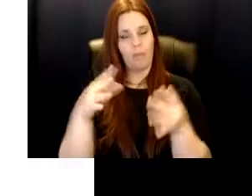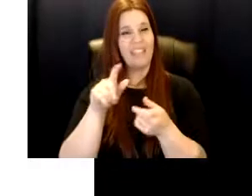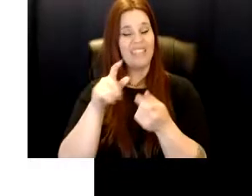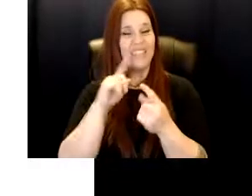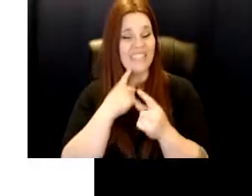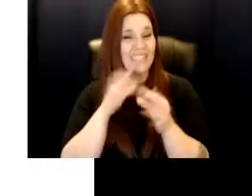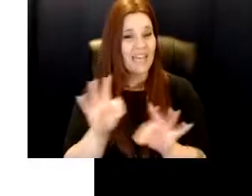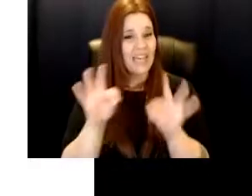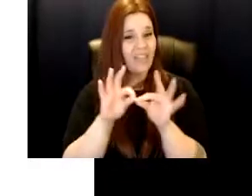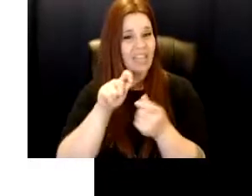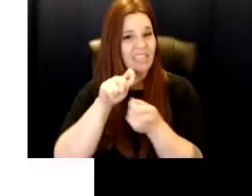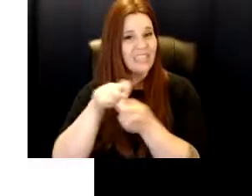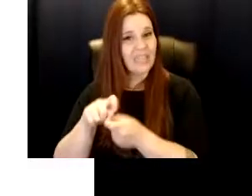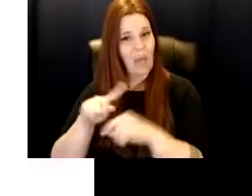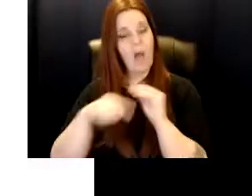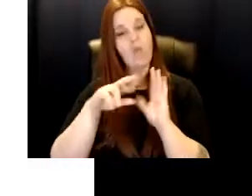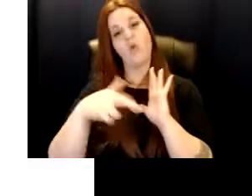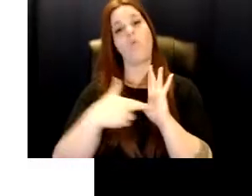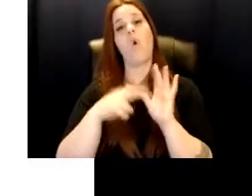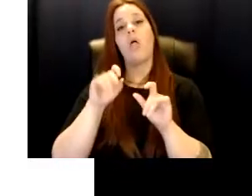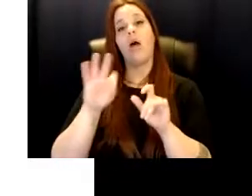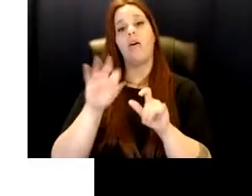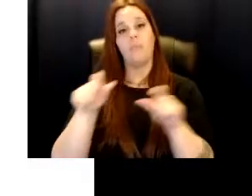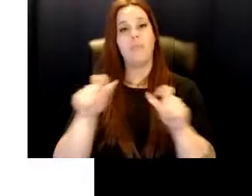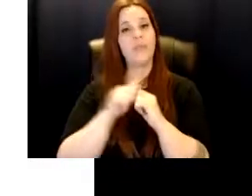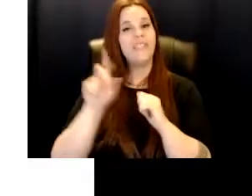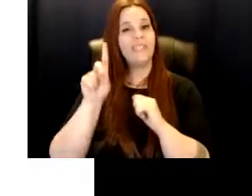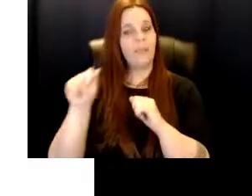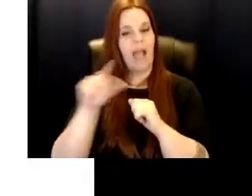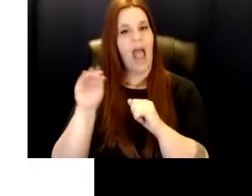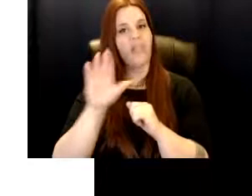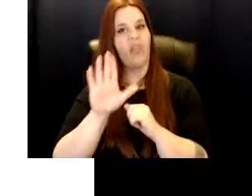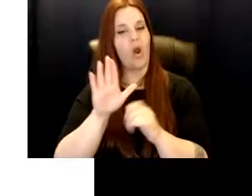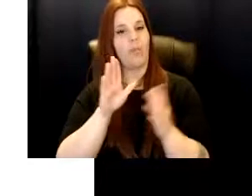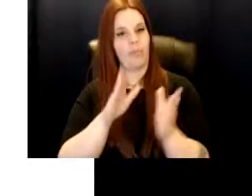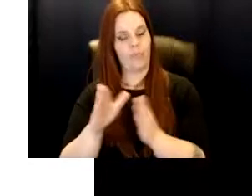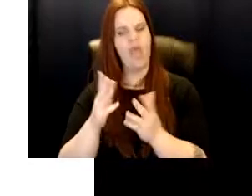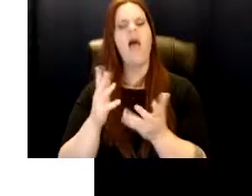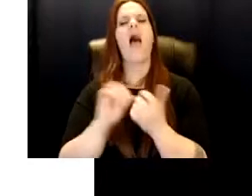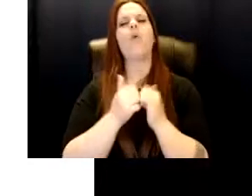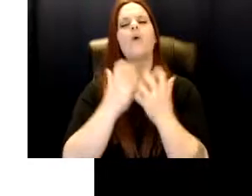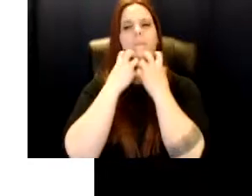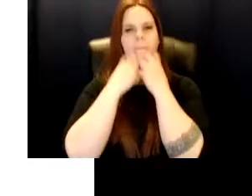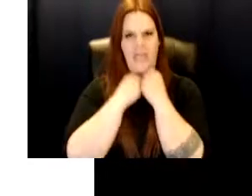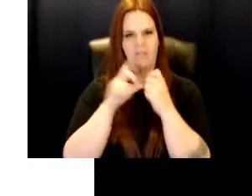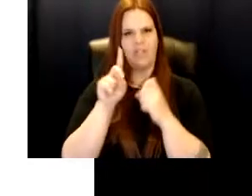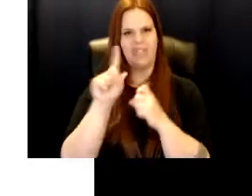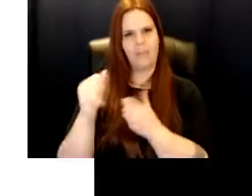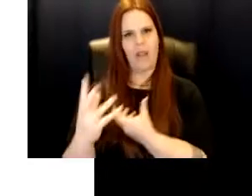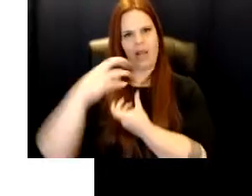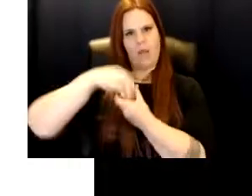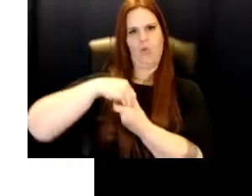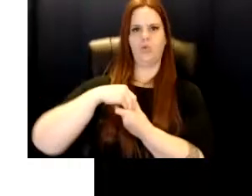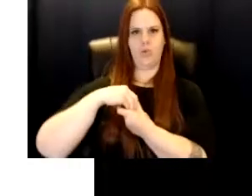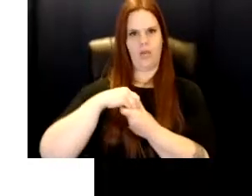about the role of people with disabilities in their plans? How might meaningful disability inclusion change the planning process or